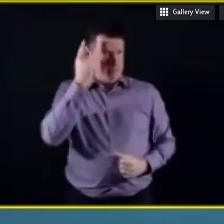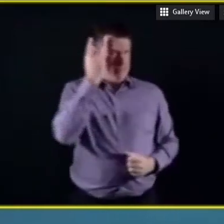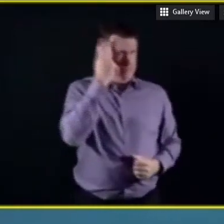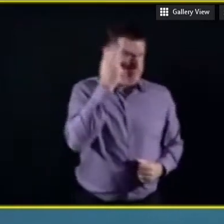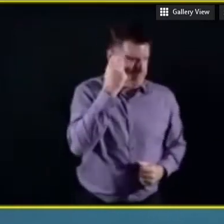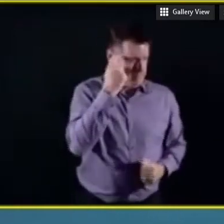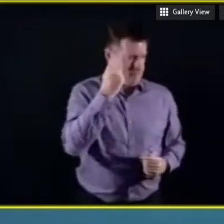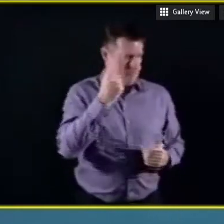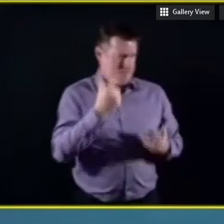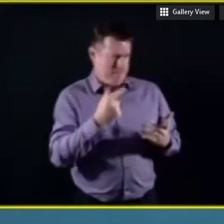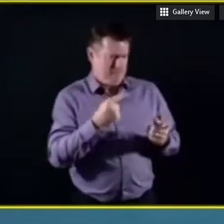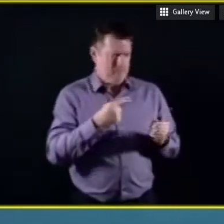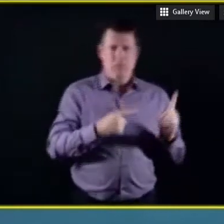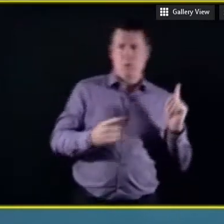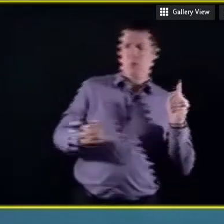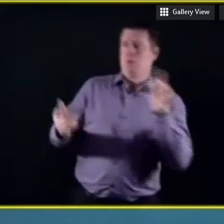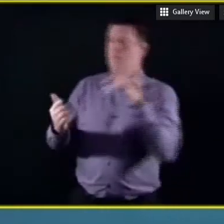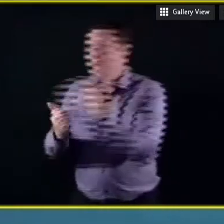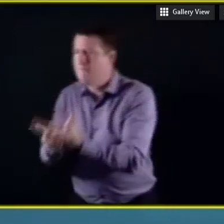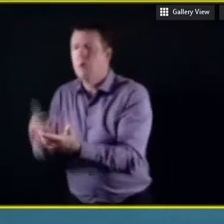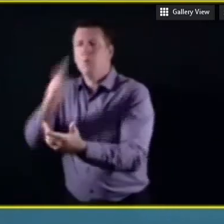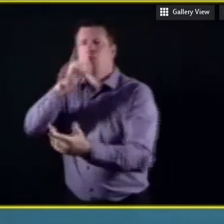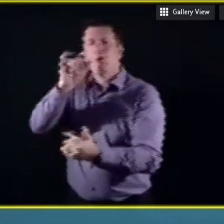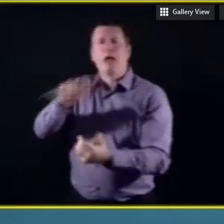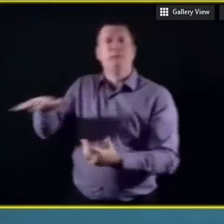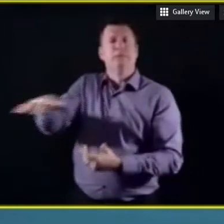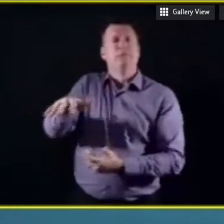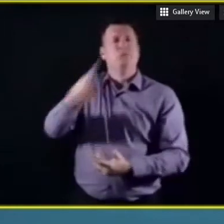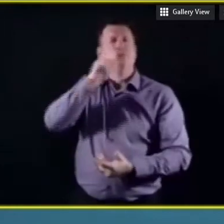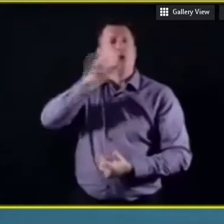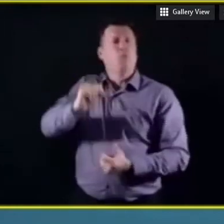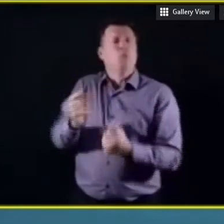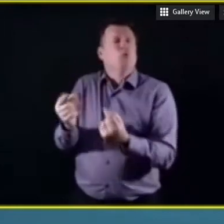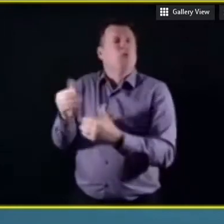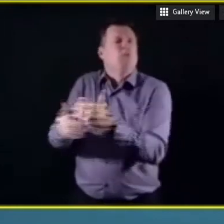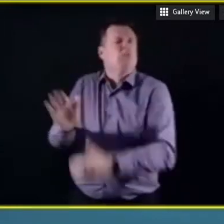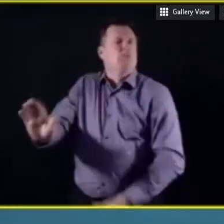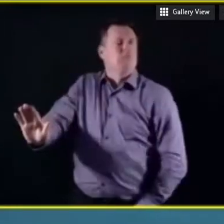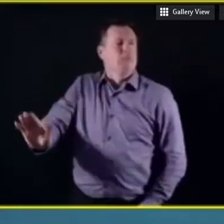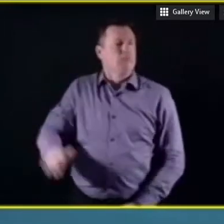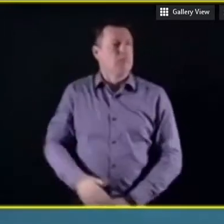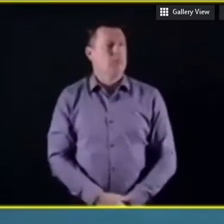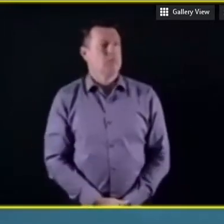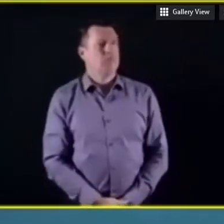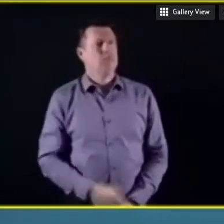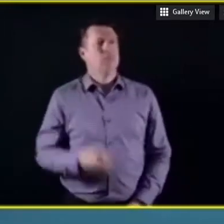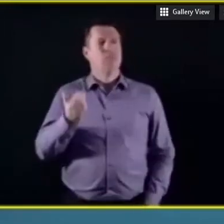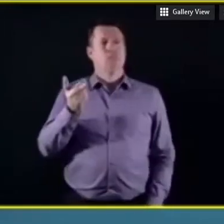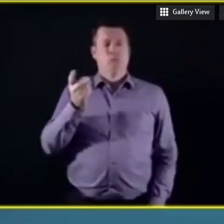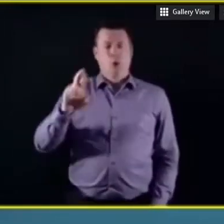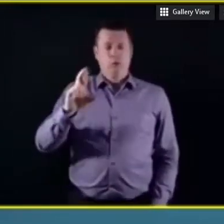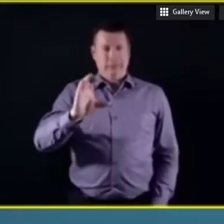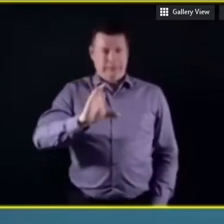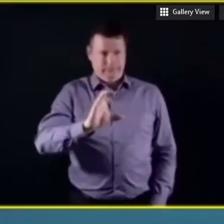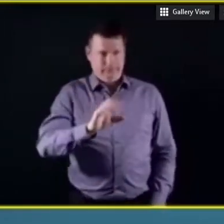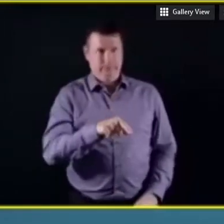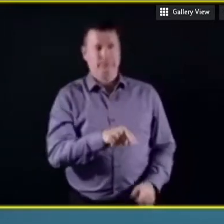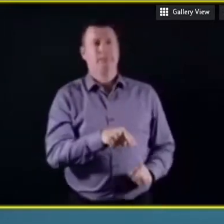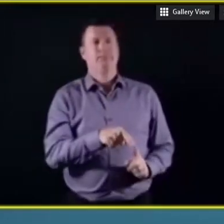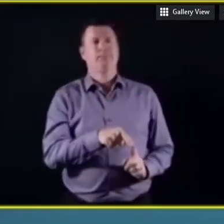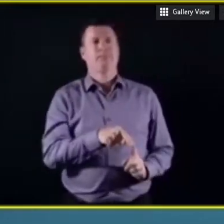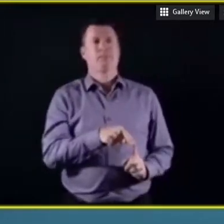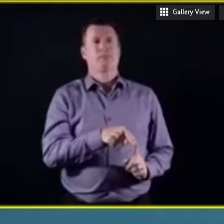primary care doctor before that, and the primary care doctor puts in a referral, and the patient gets a call really quickly within half an